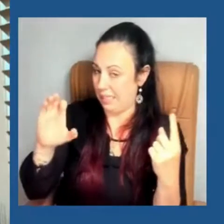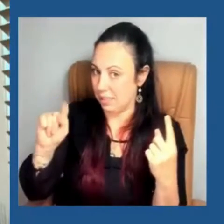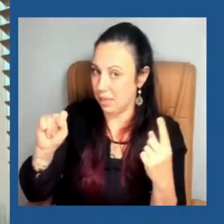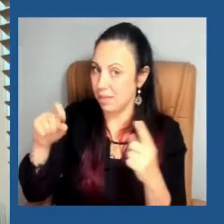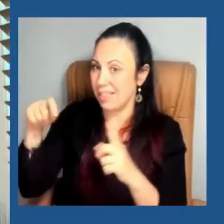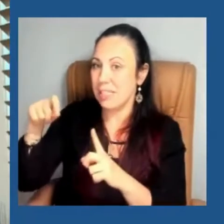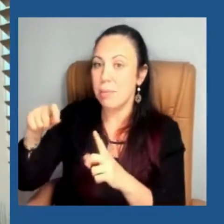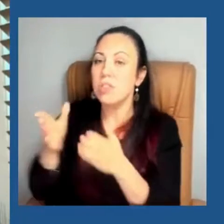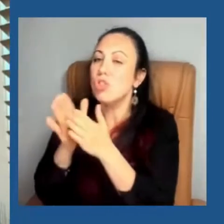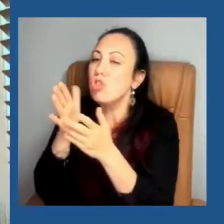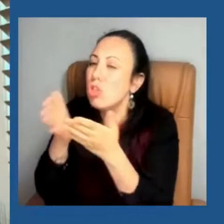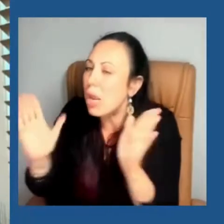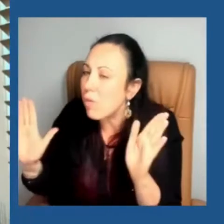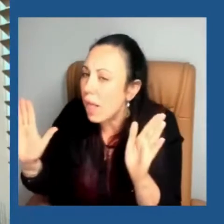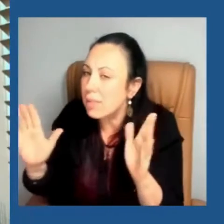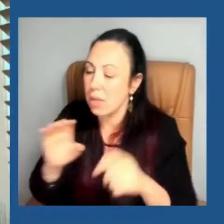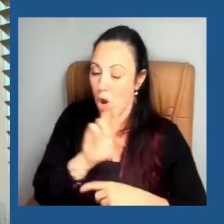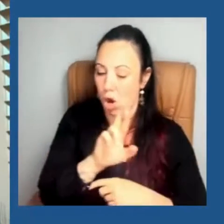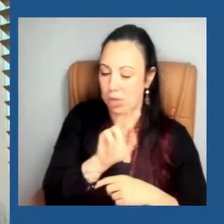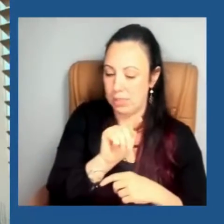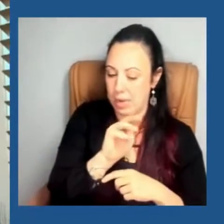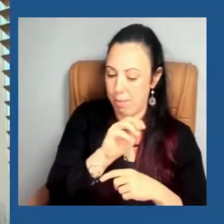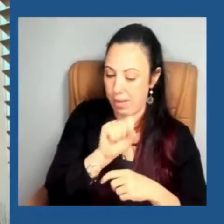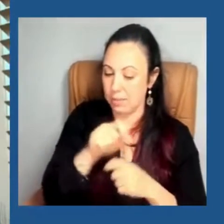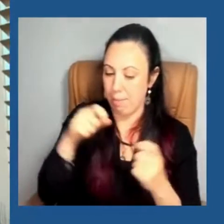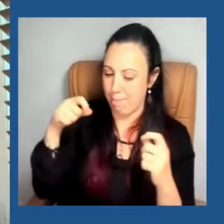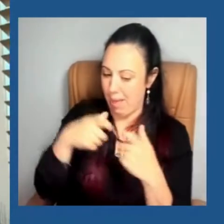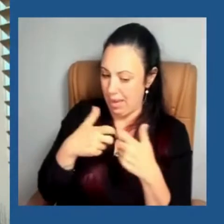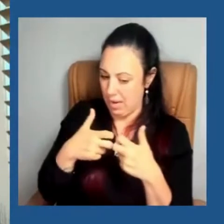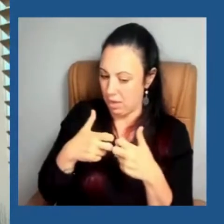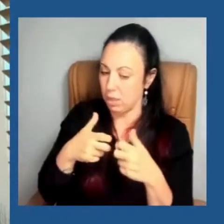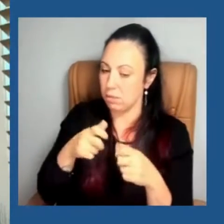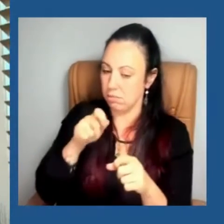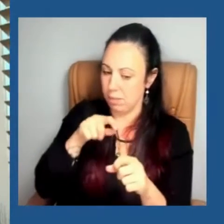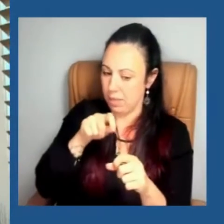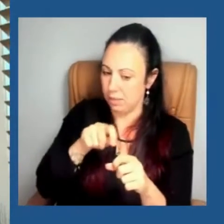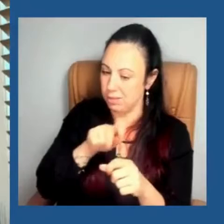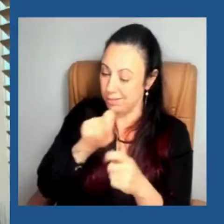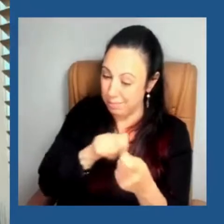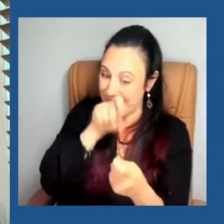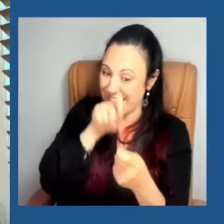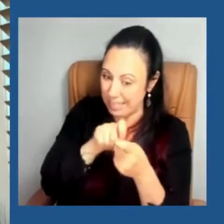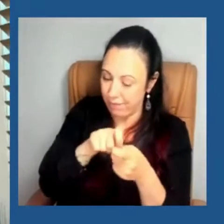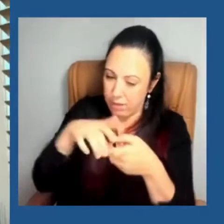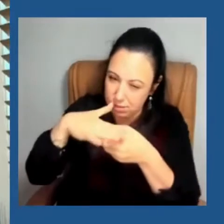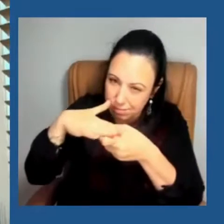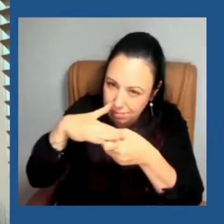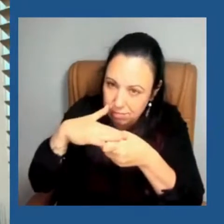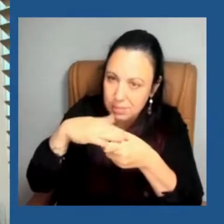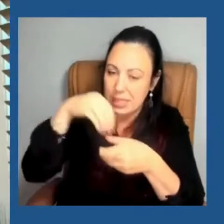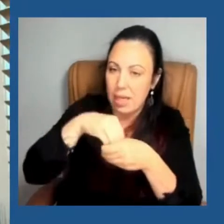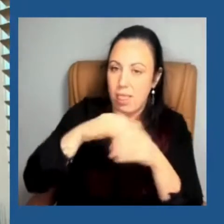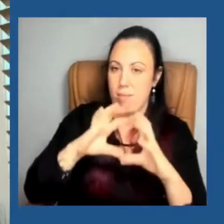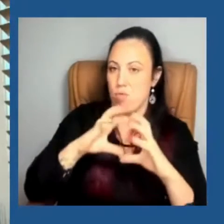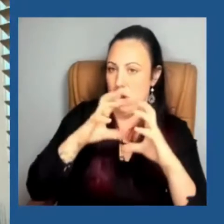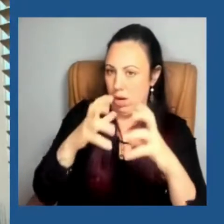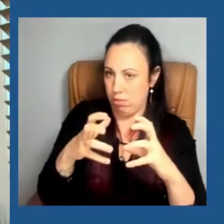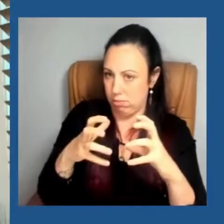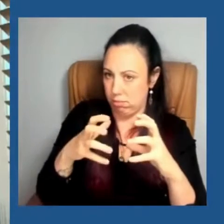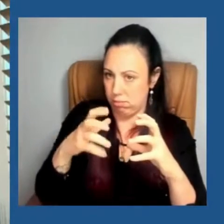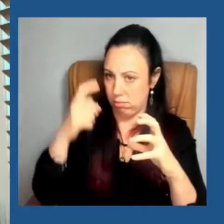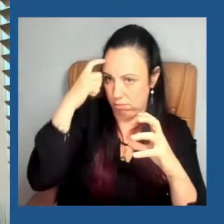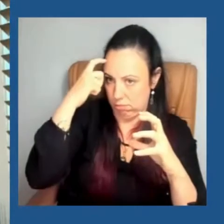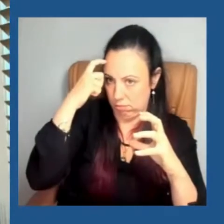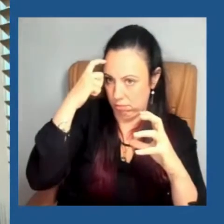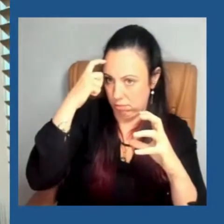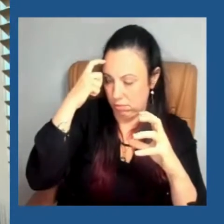is generalized, in RTMS, magnetic stimulation is targeted to specific sites in the brain. Also, in contrast